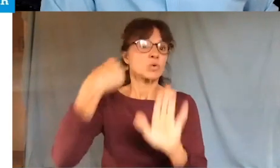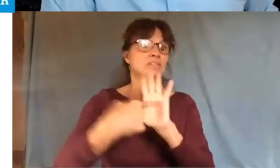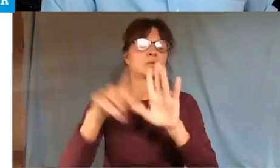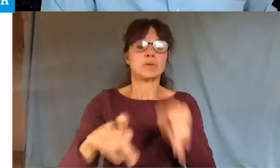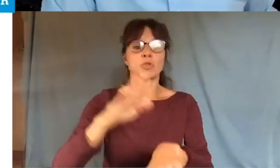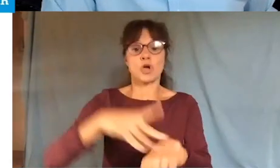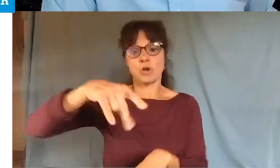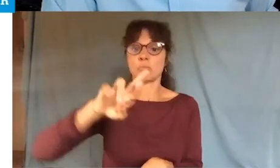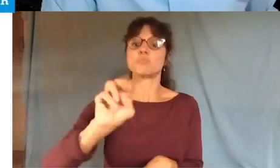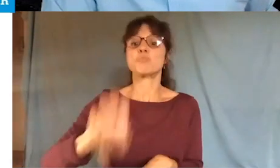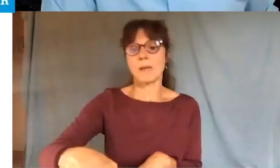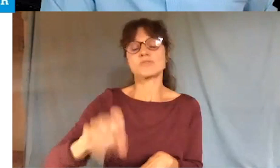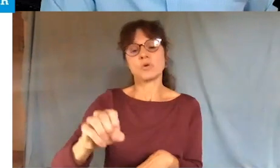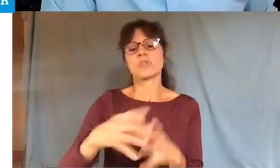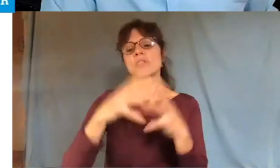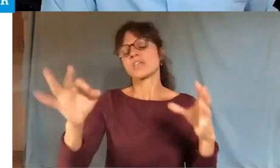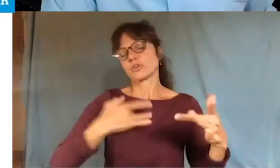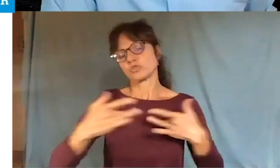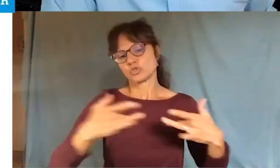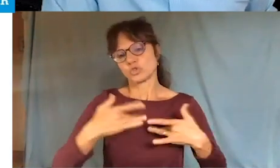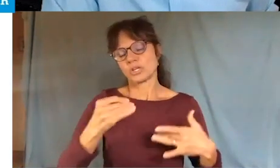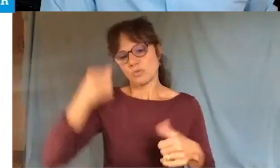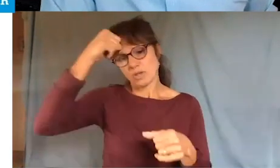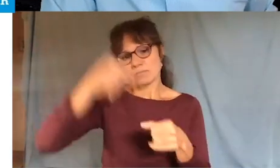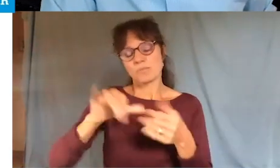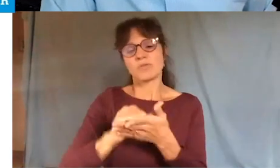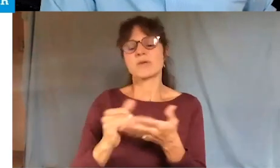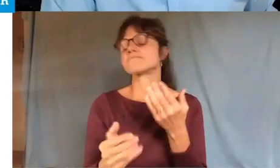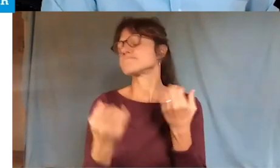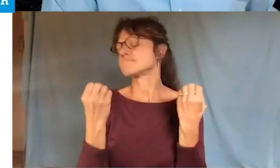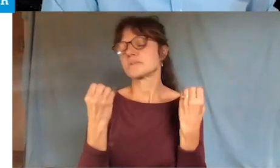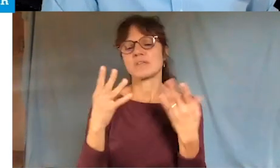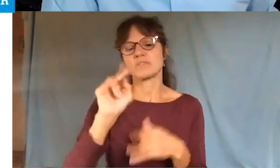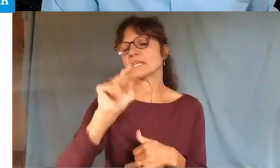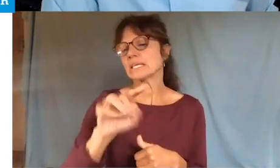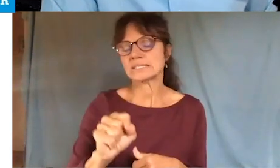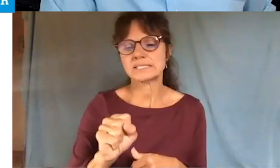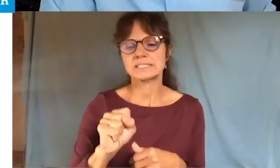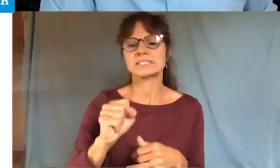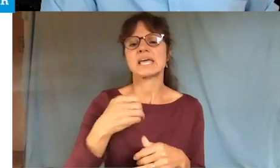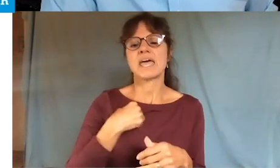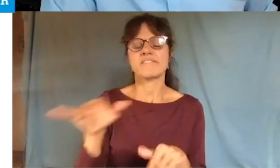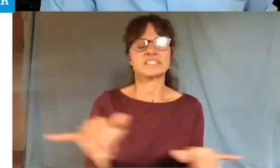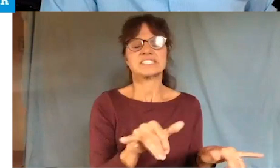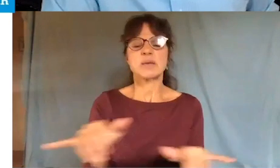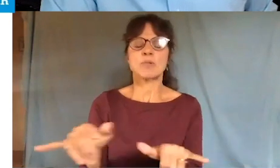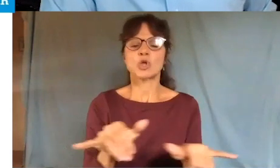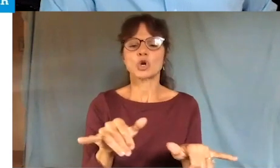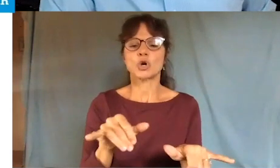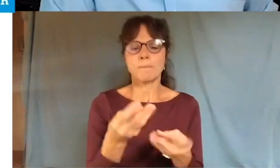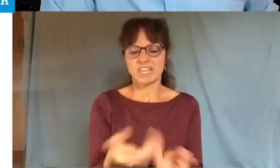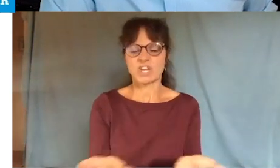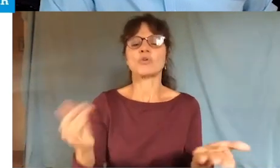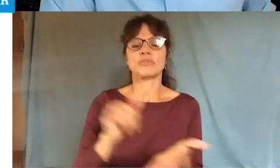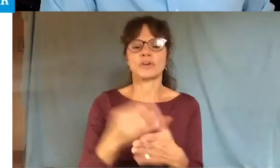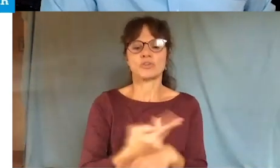PrEP. And so there's a lot of concerns, and keep in mind that many of these test kits do have similar materials that are